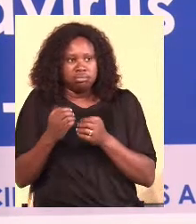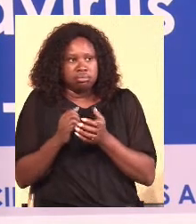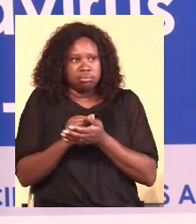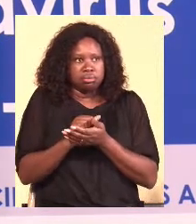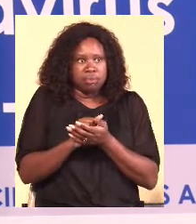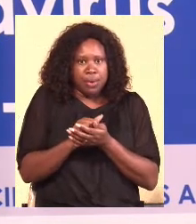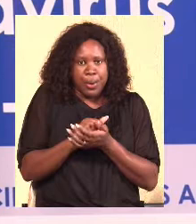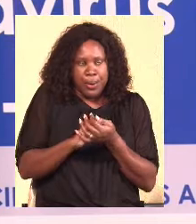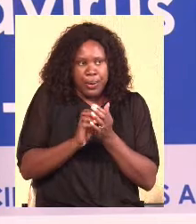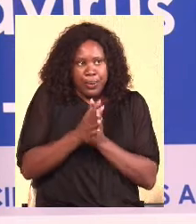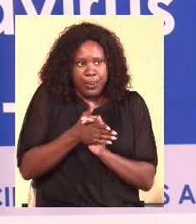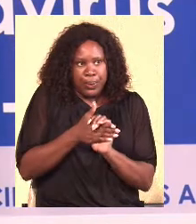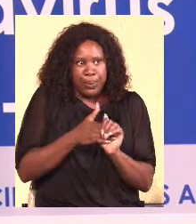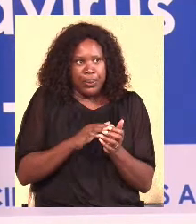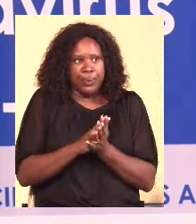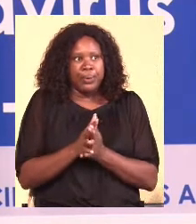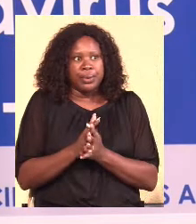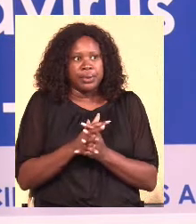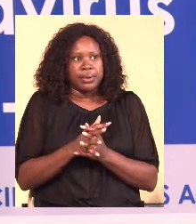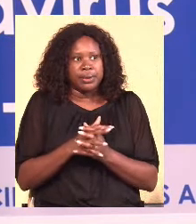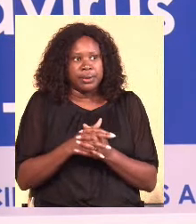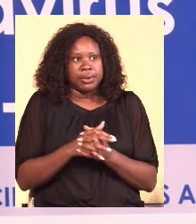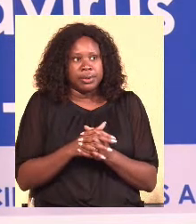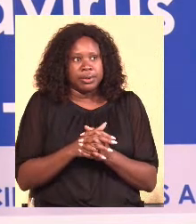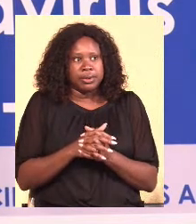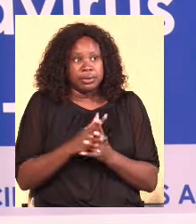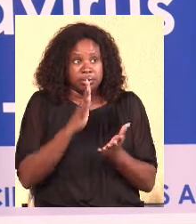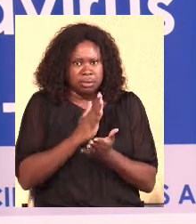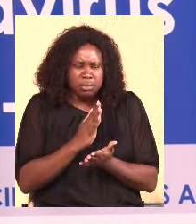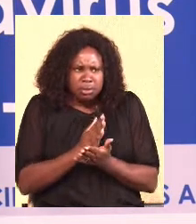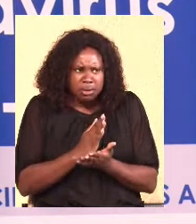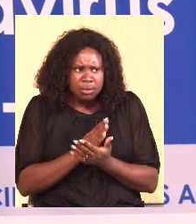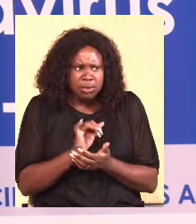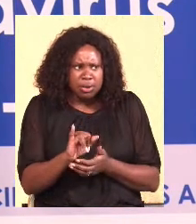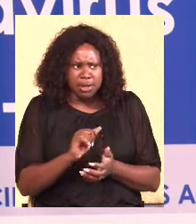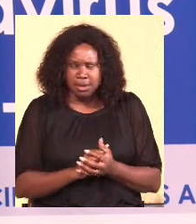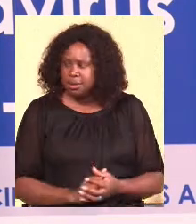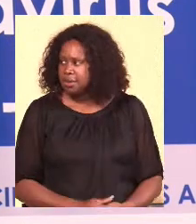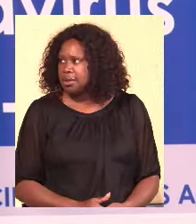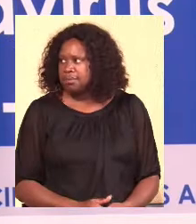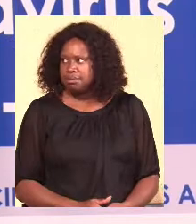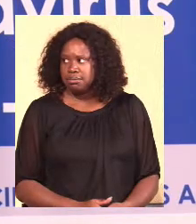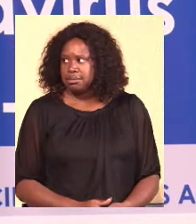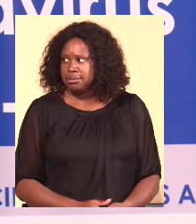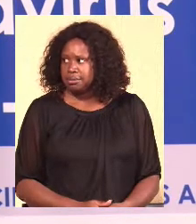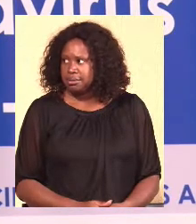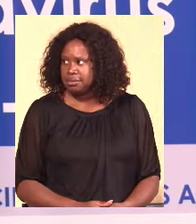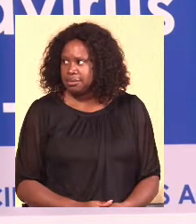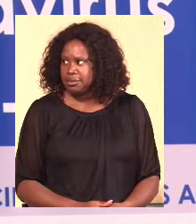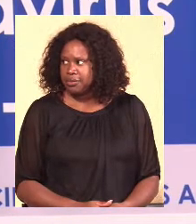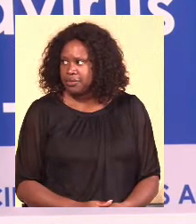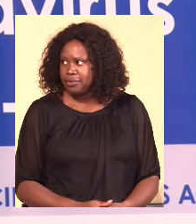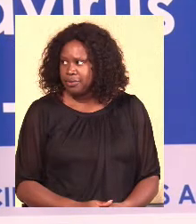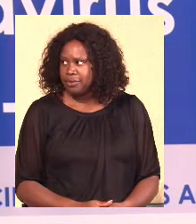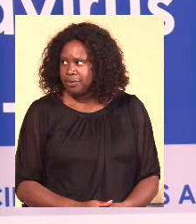Chancellor Matengo, if you can take us into that, is there any truth to that? And if there's any truth to it, what are the production levels? Is